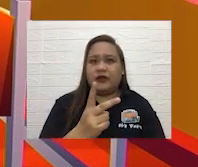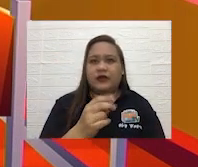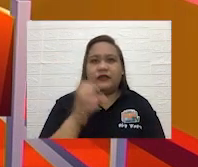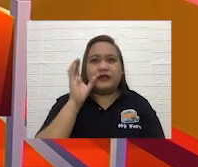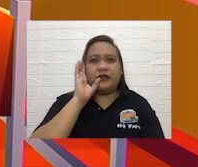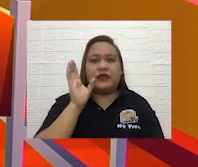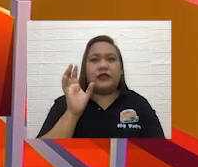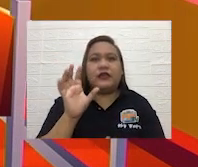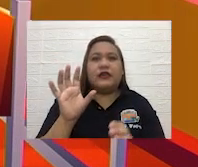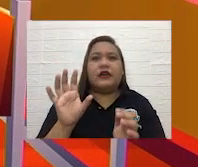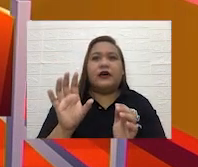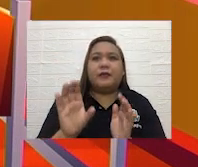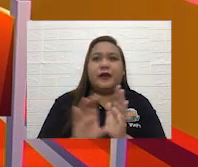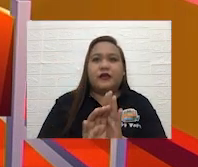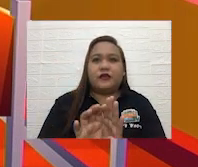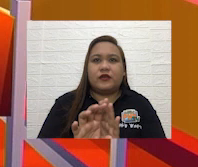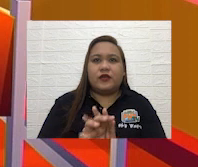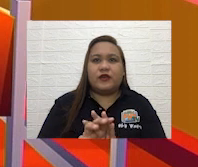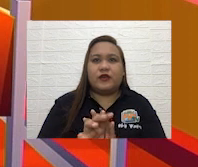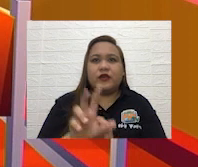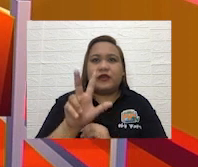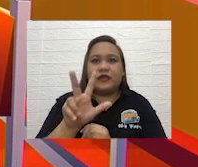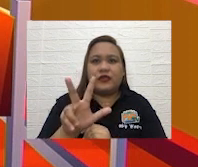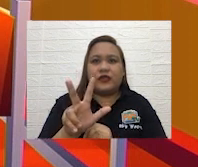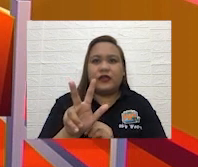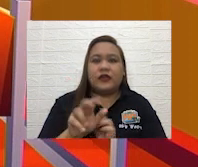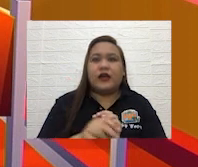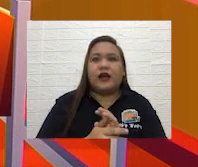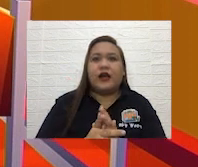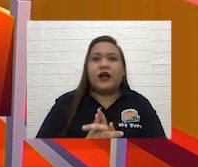Take a look at this 3D SketchUp model of a house.